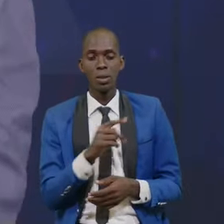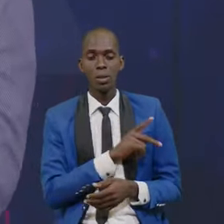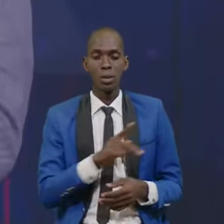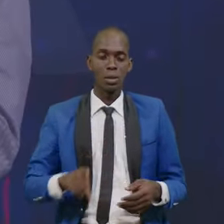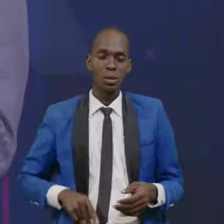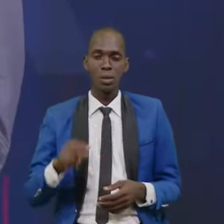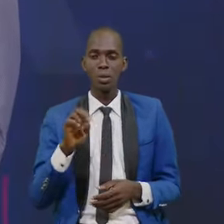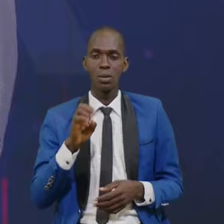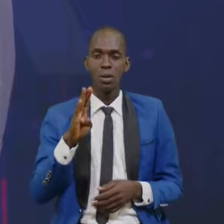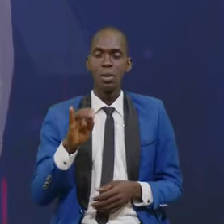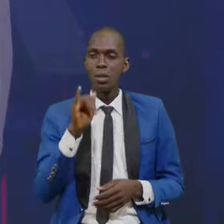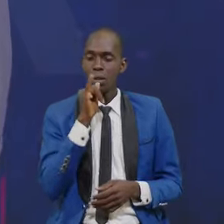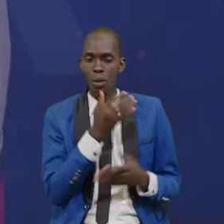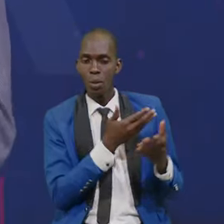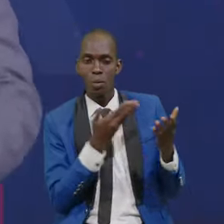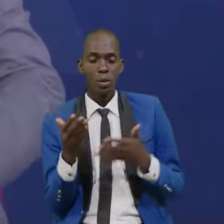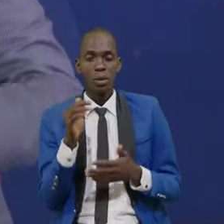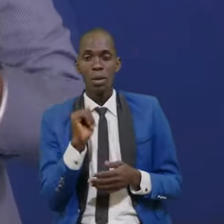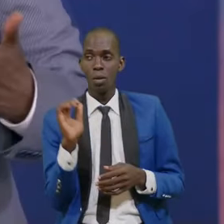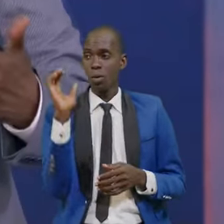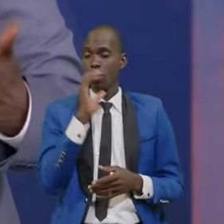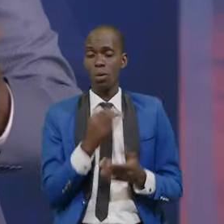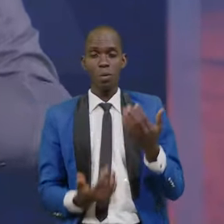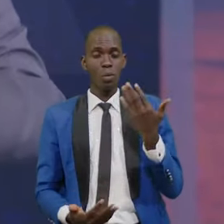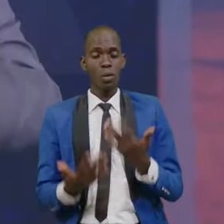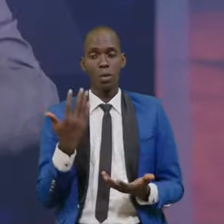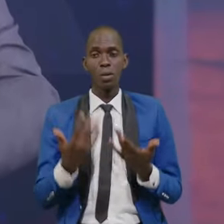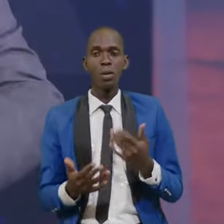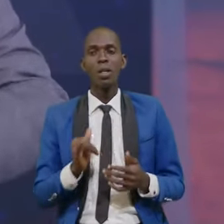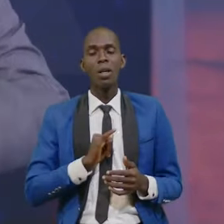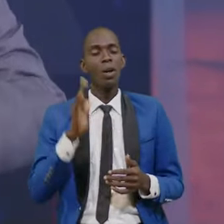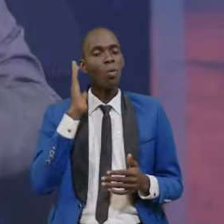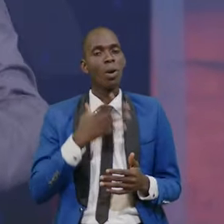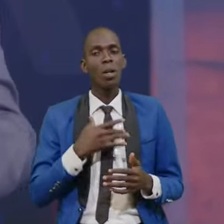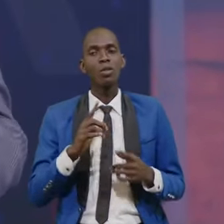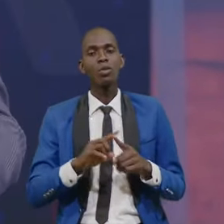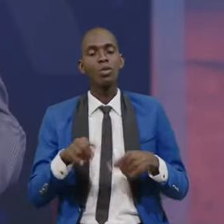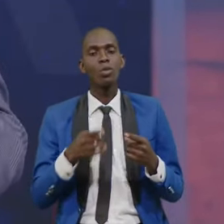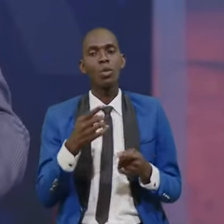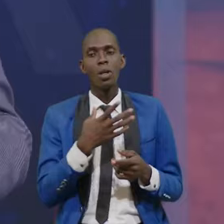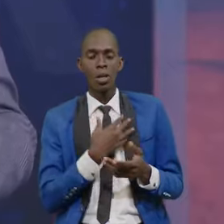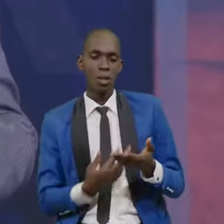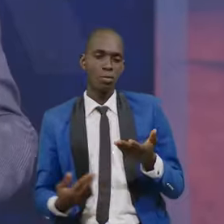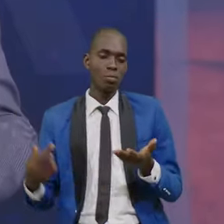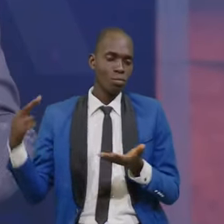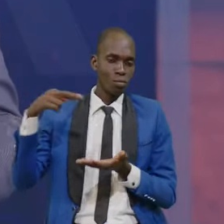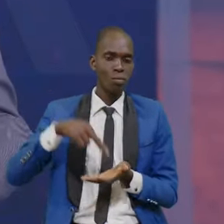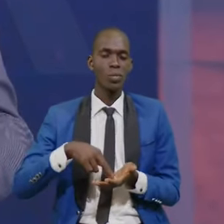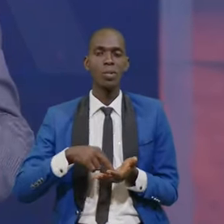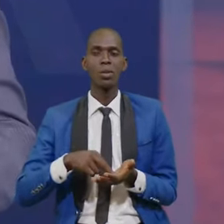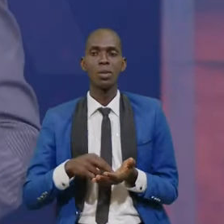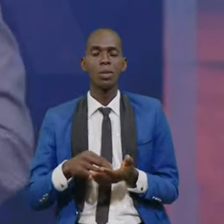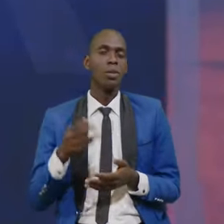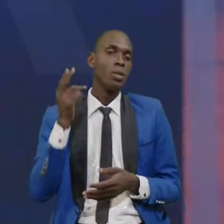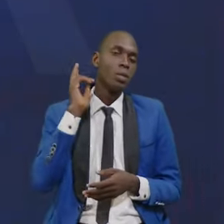raising up a furnace of fire, I like to go and repeat history. I like to